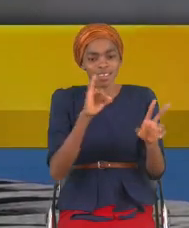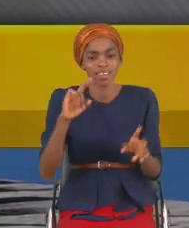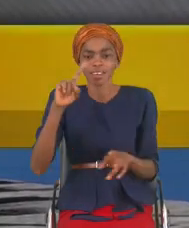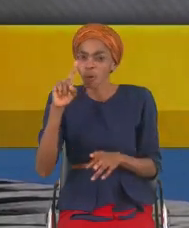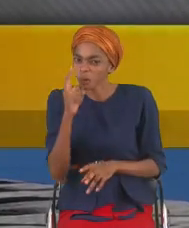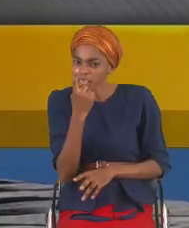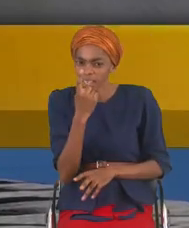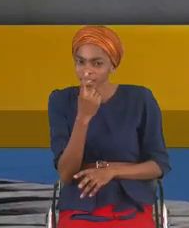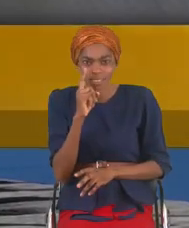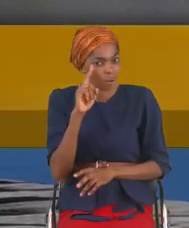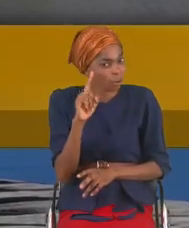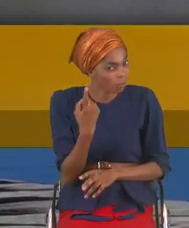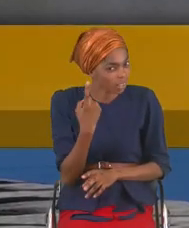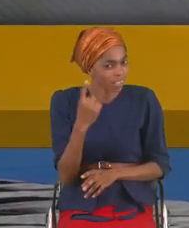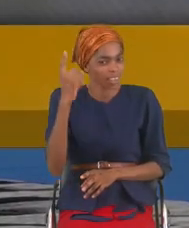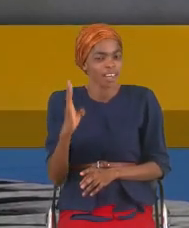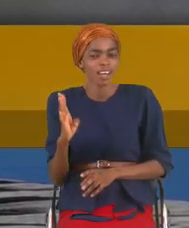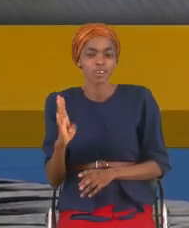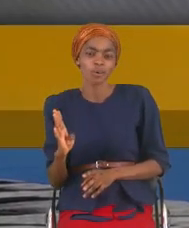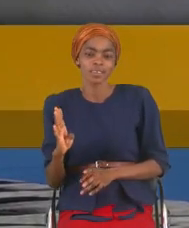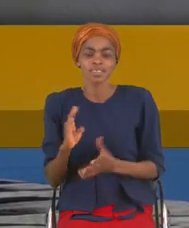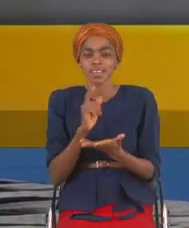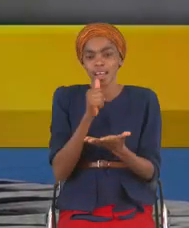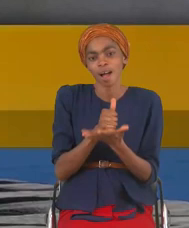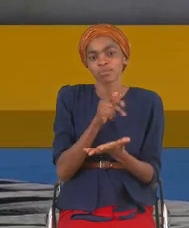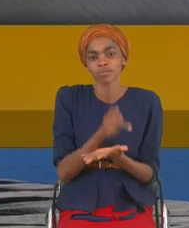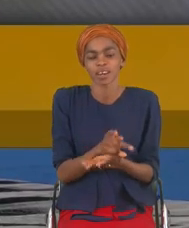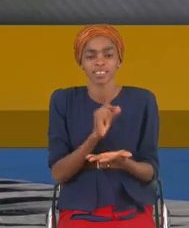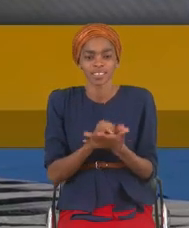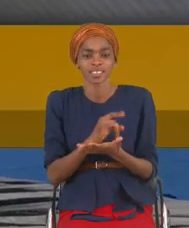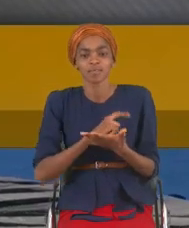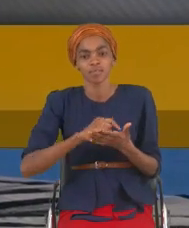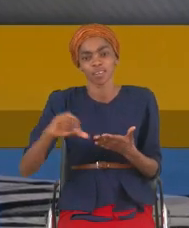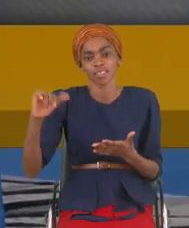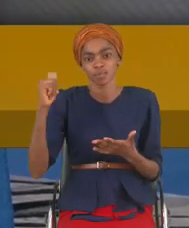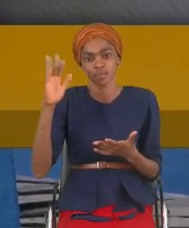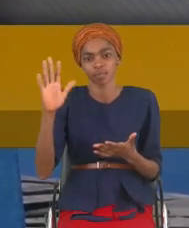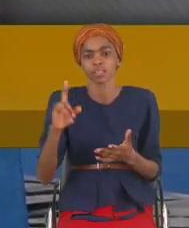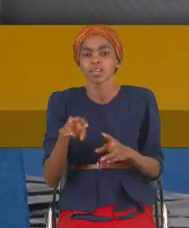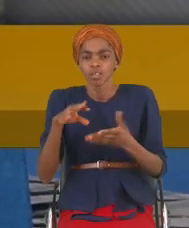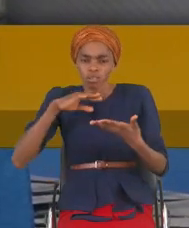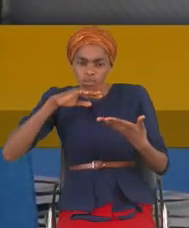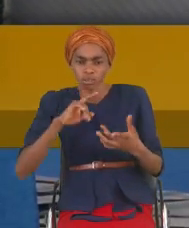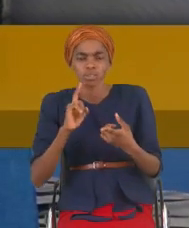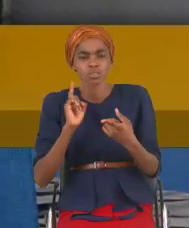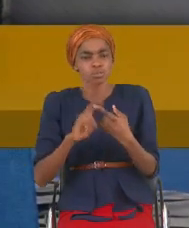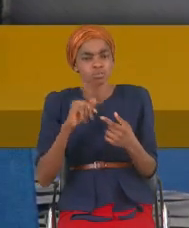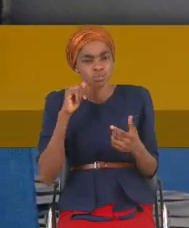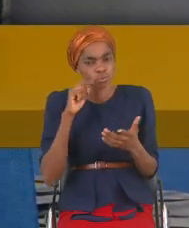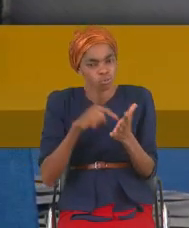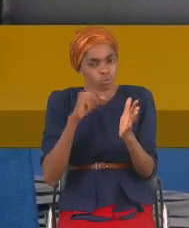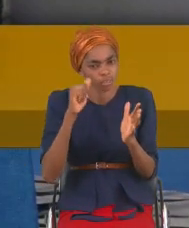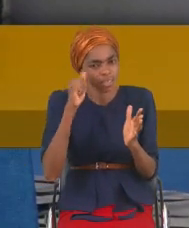only only god's approval that's in verse 15 starting to show thyself